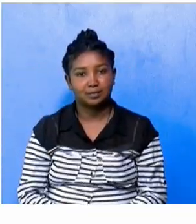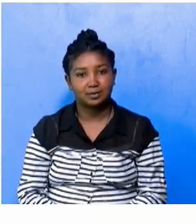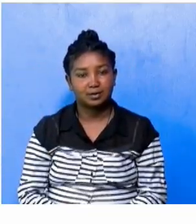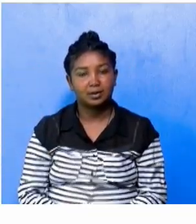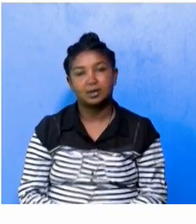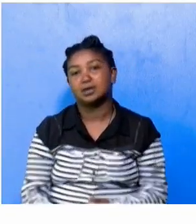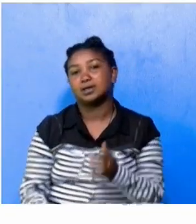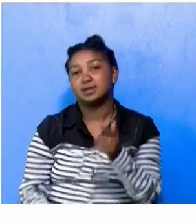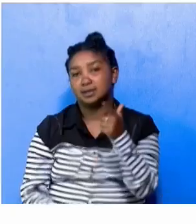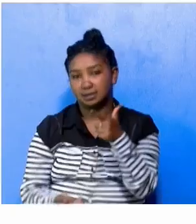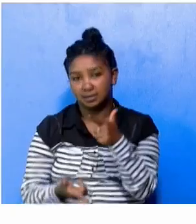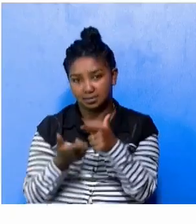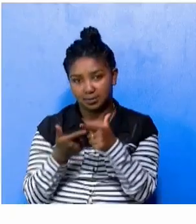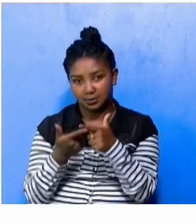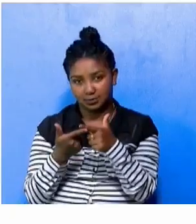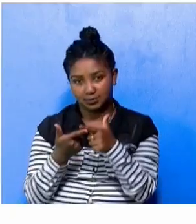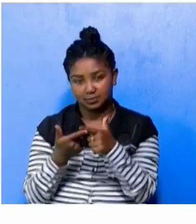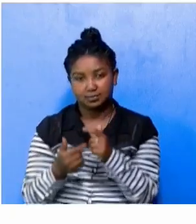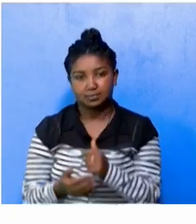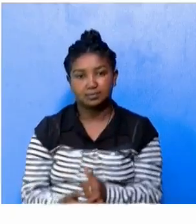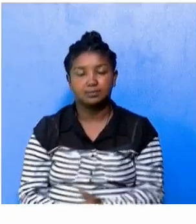Number 2.